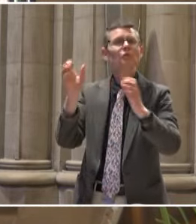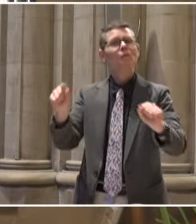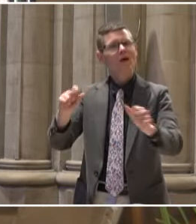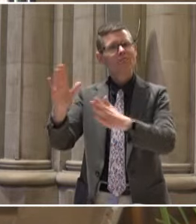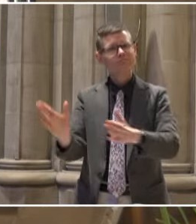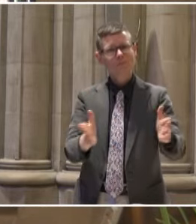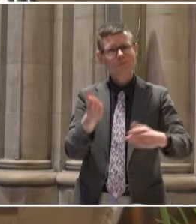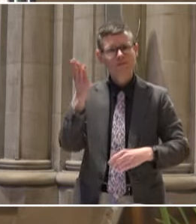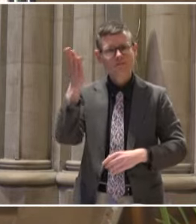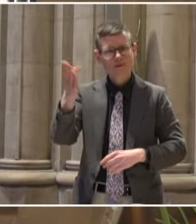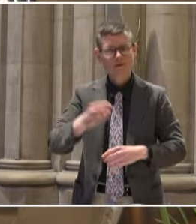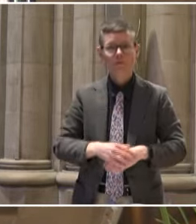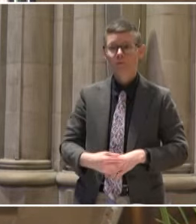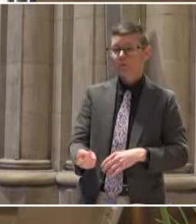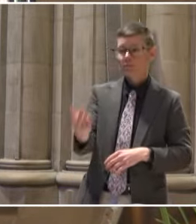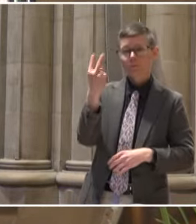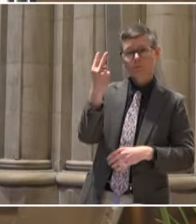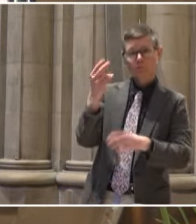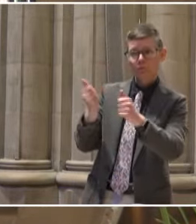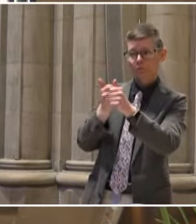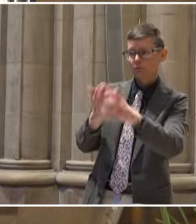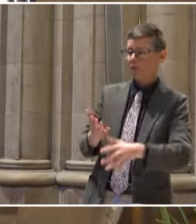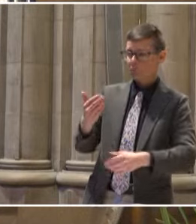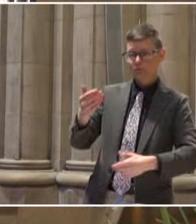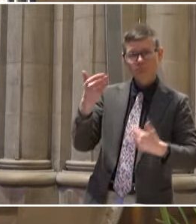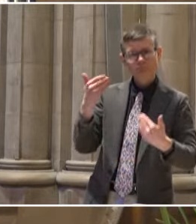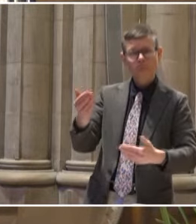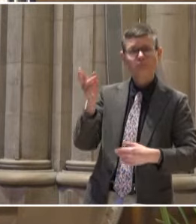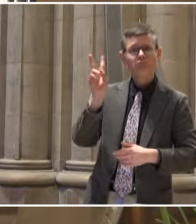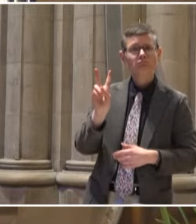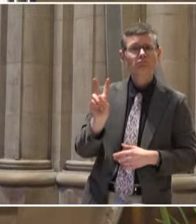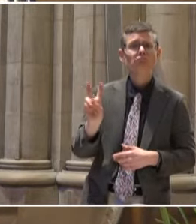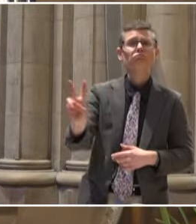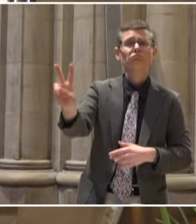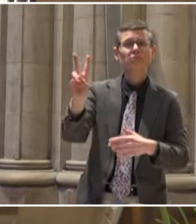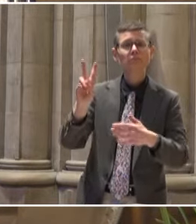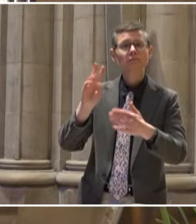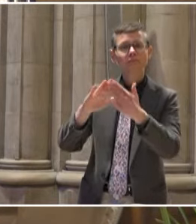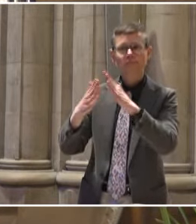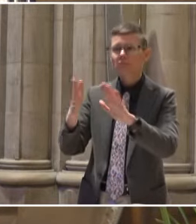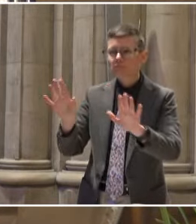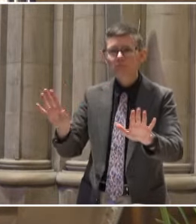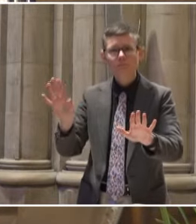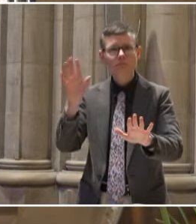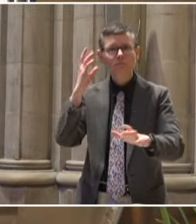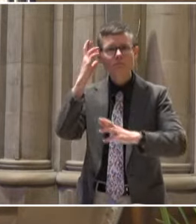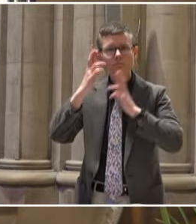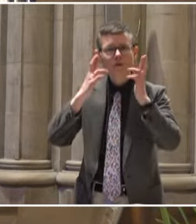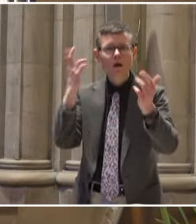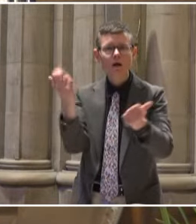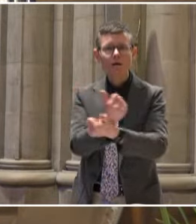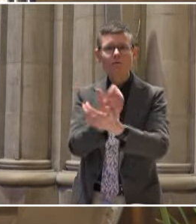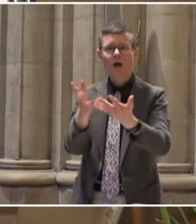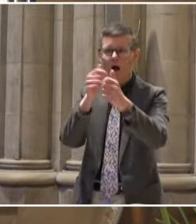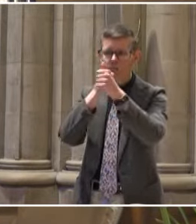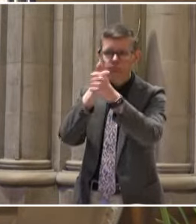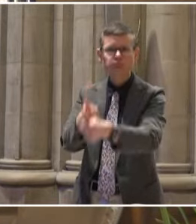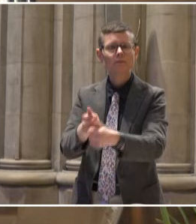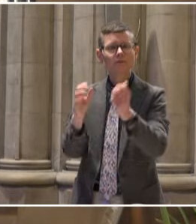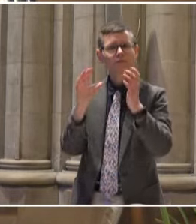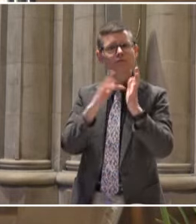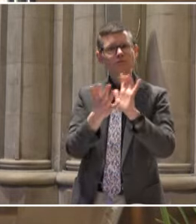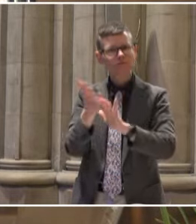the disciples set out and went to the city and found everything as Jesus had told them,